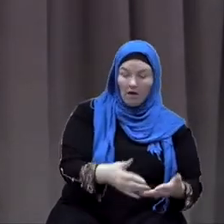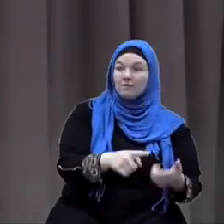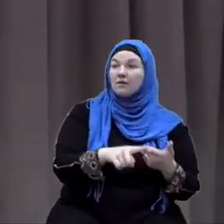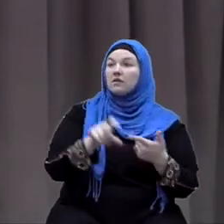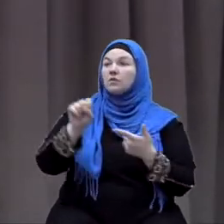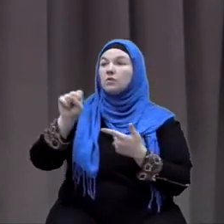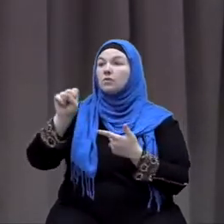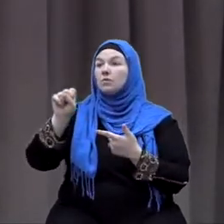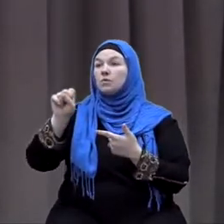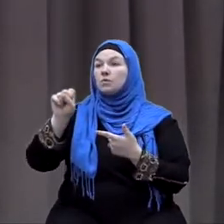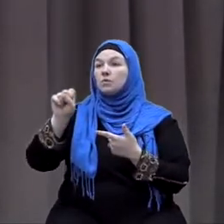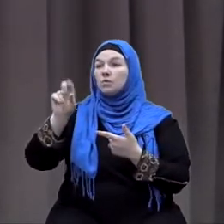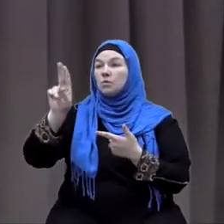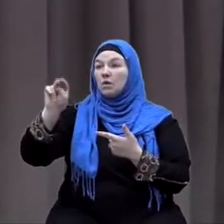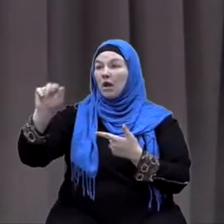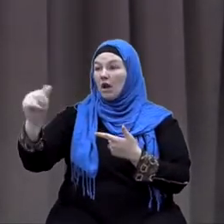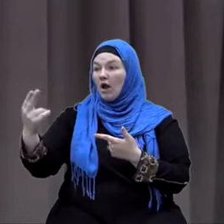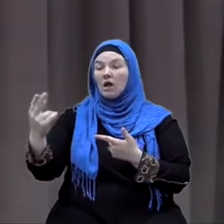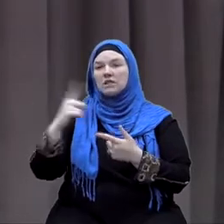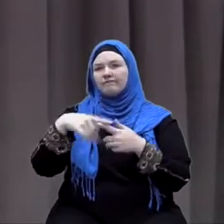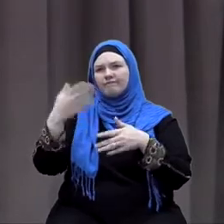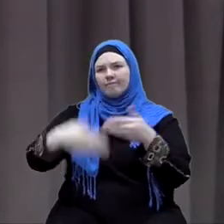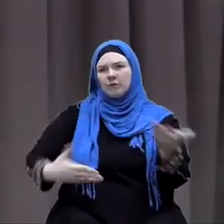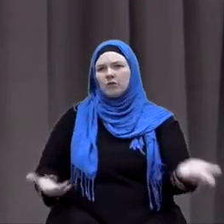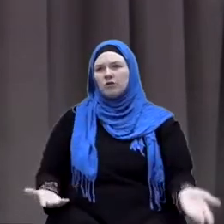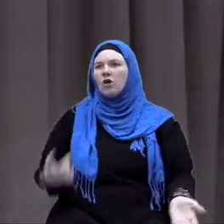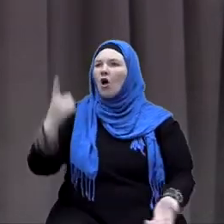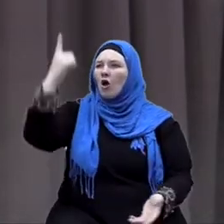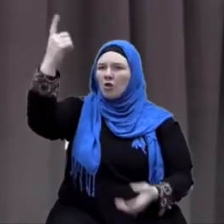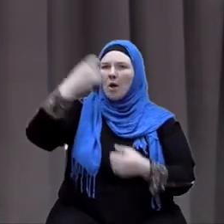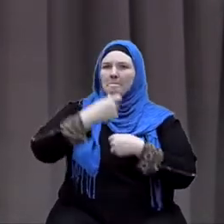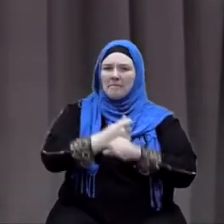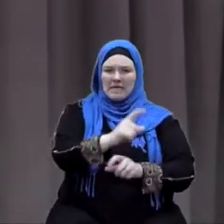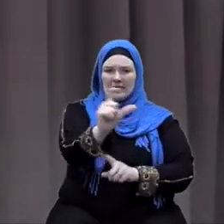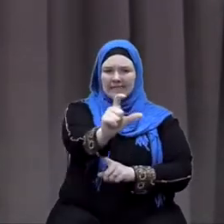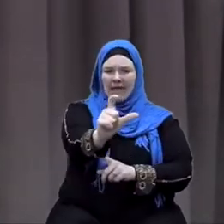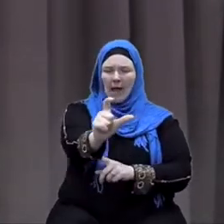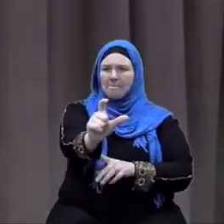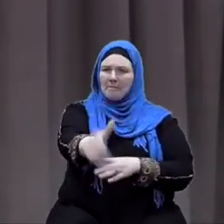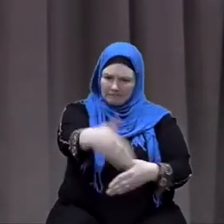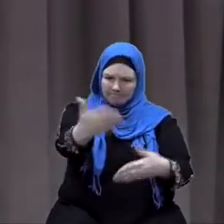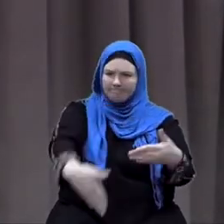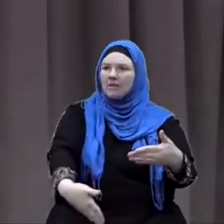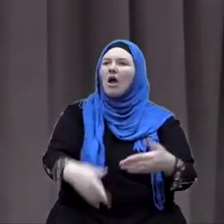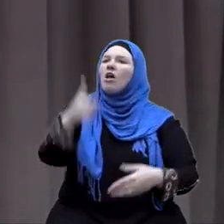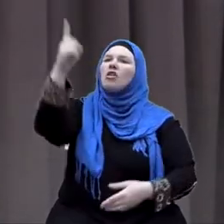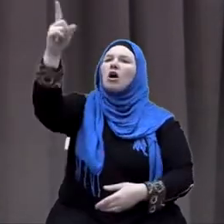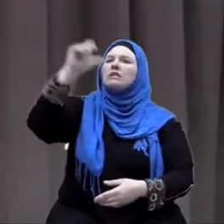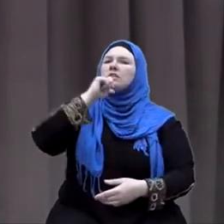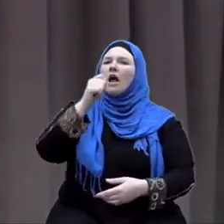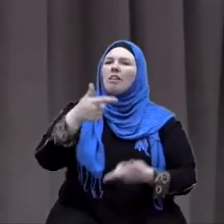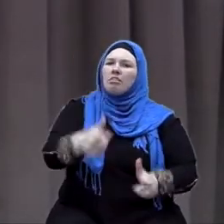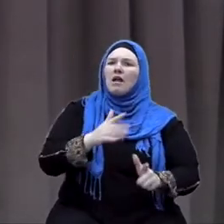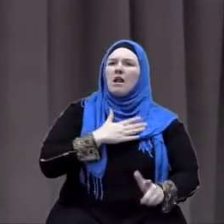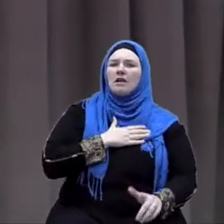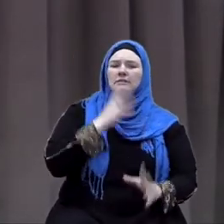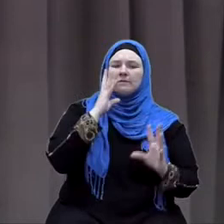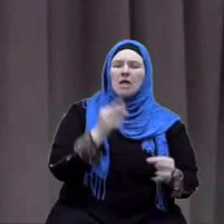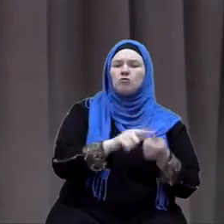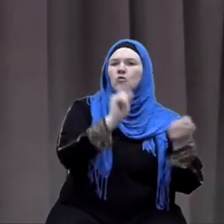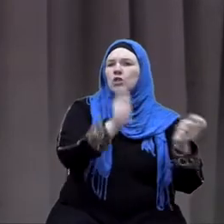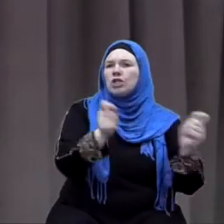Sunnah, it is finished. Allah subhanahu wa ta'ala did not leave it open for us. He